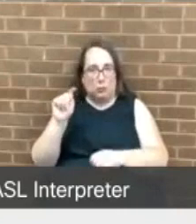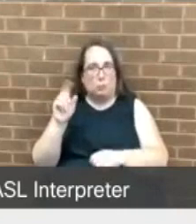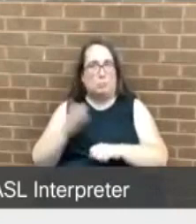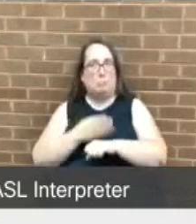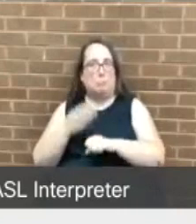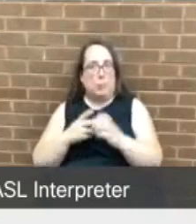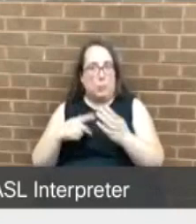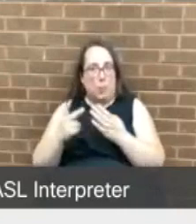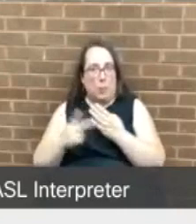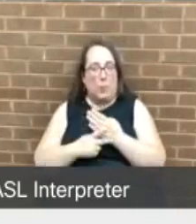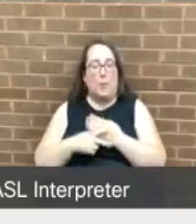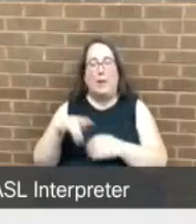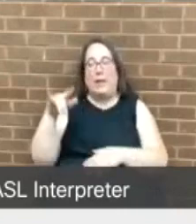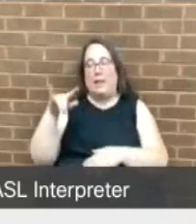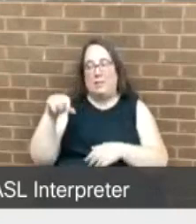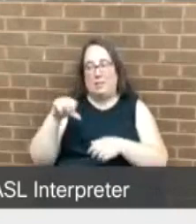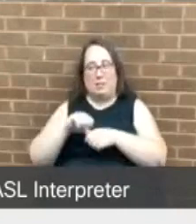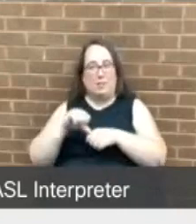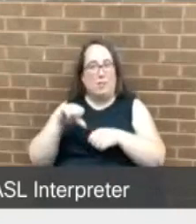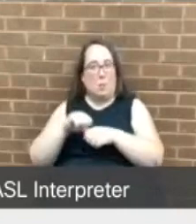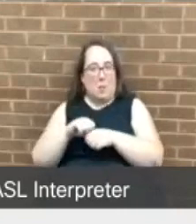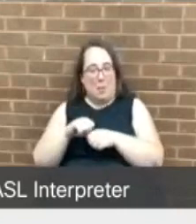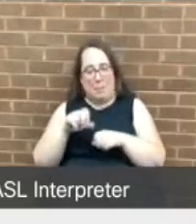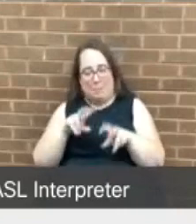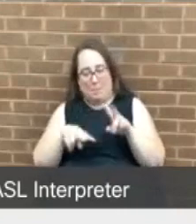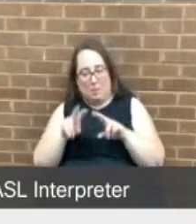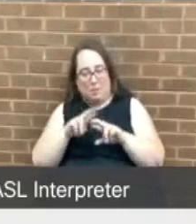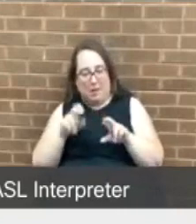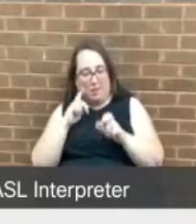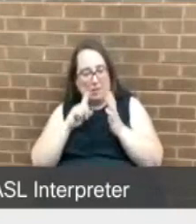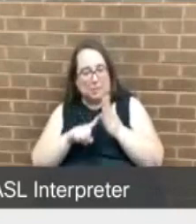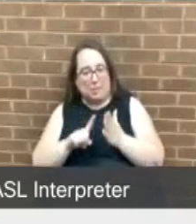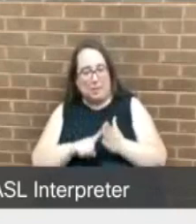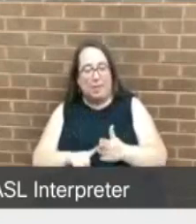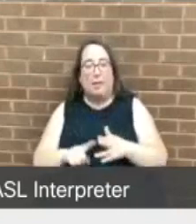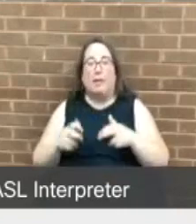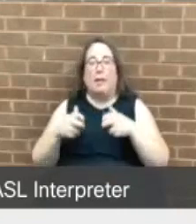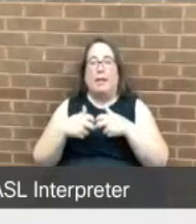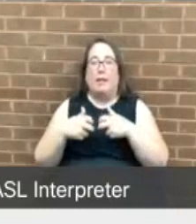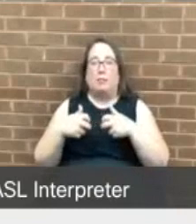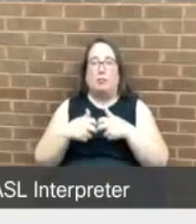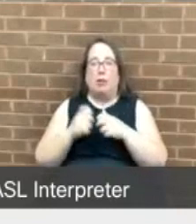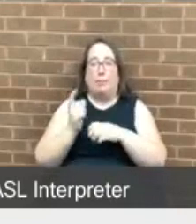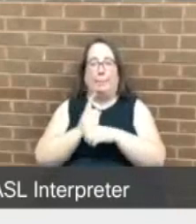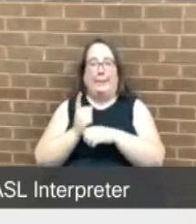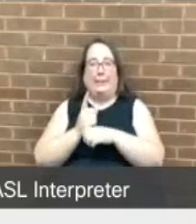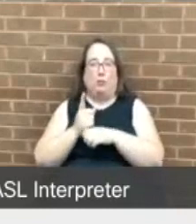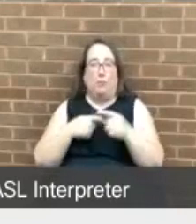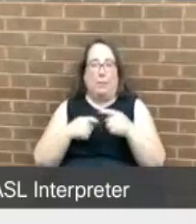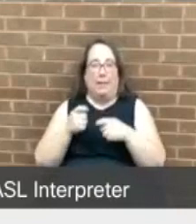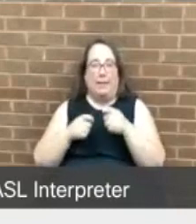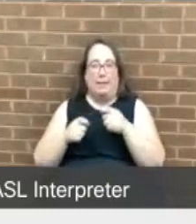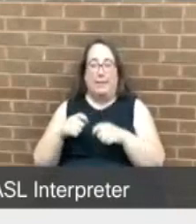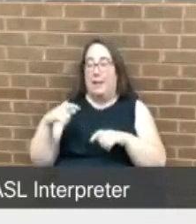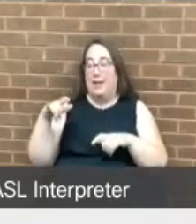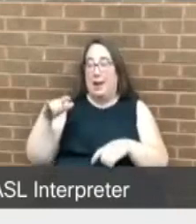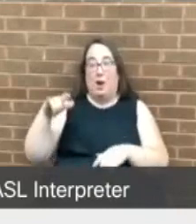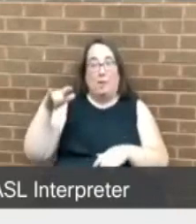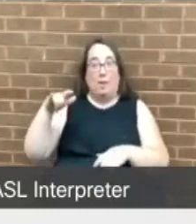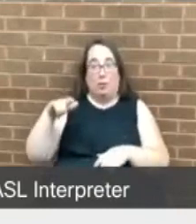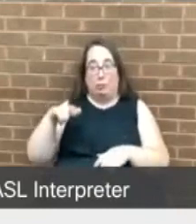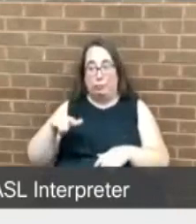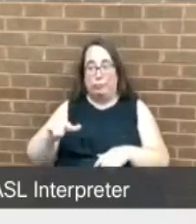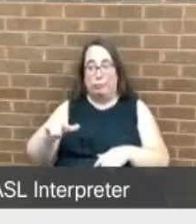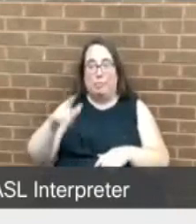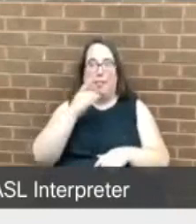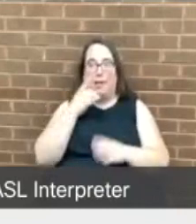fuel storage replacement and expansion, electrical feeder replacements, airfield lighting vault upgrades, and passenger